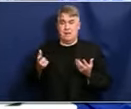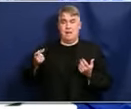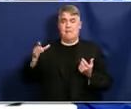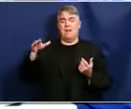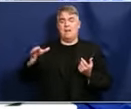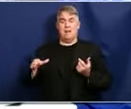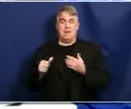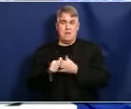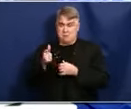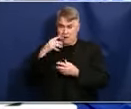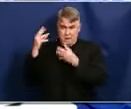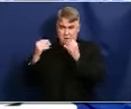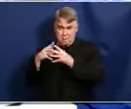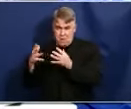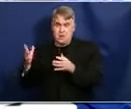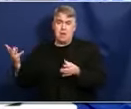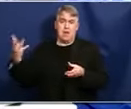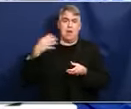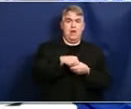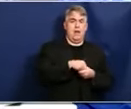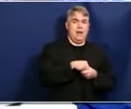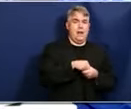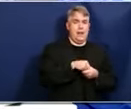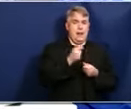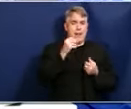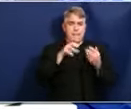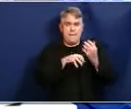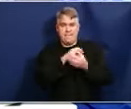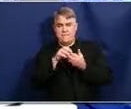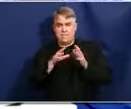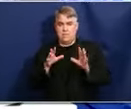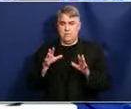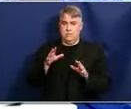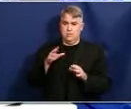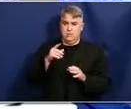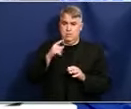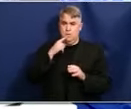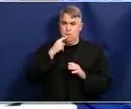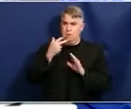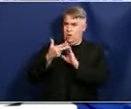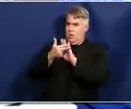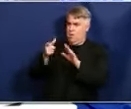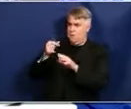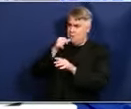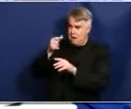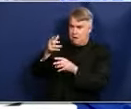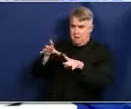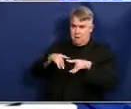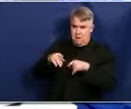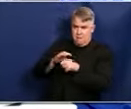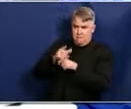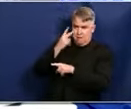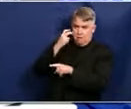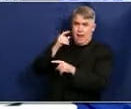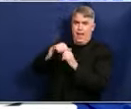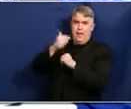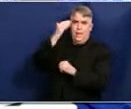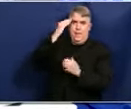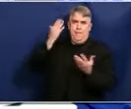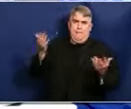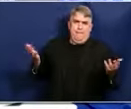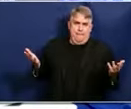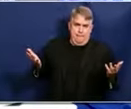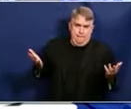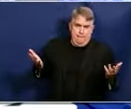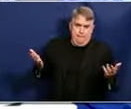bit confusing because who knows what low risk is, but that is the recommendation. And then they are also asking us